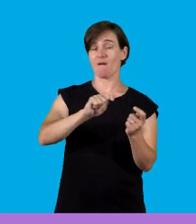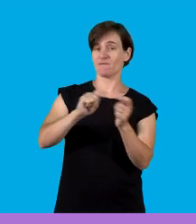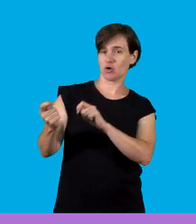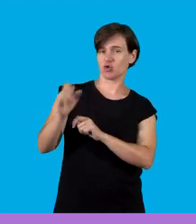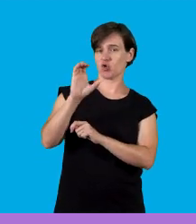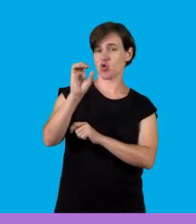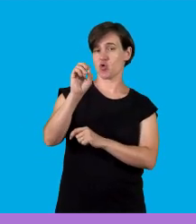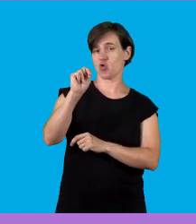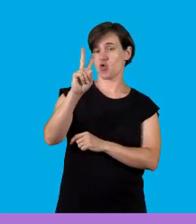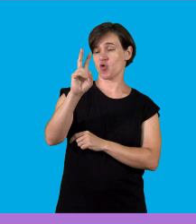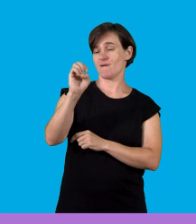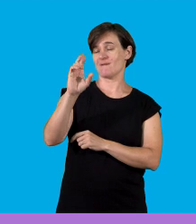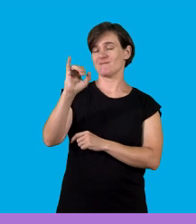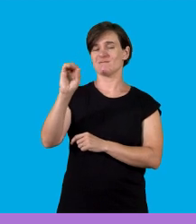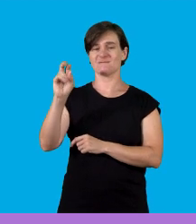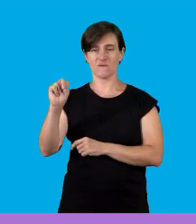a conversion